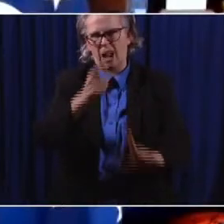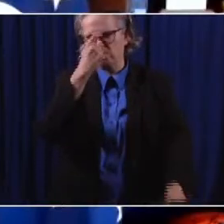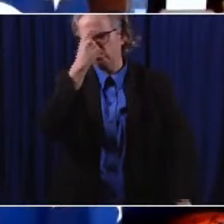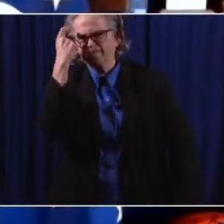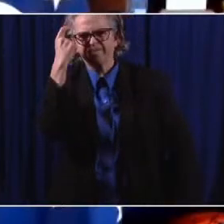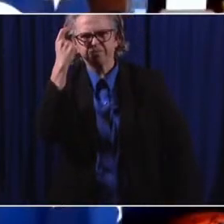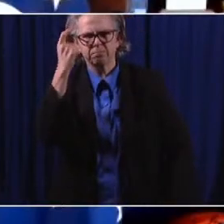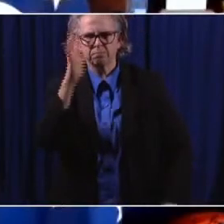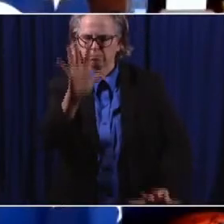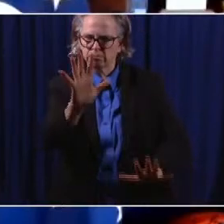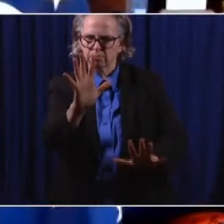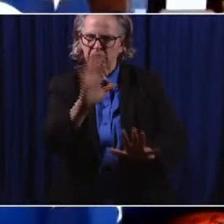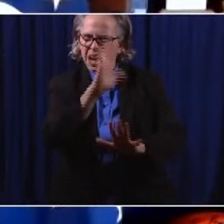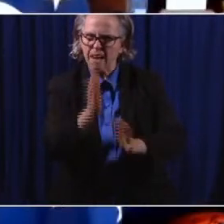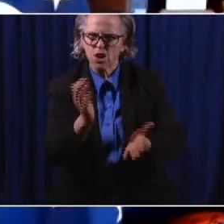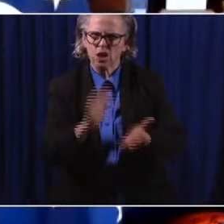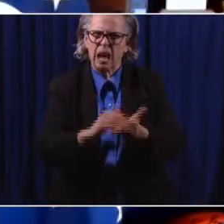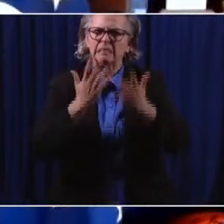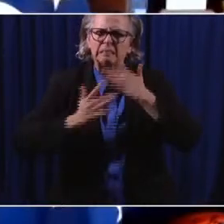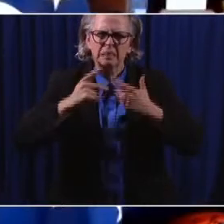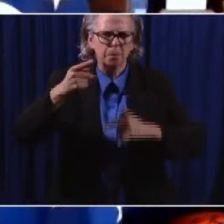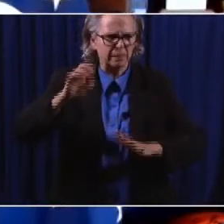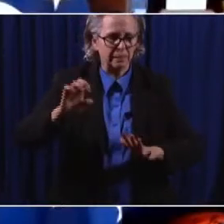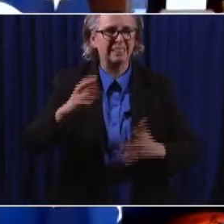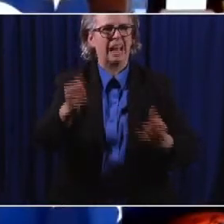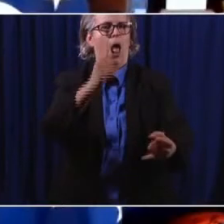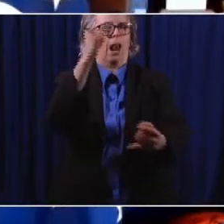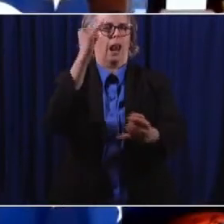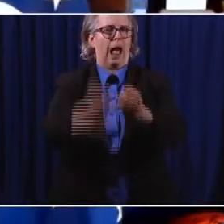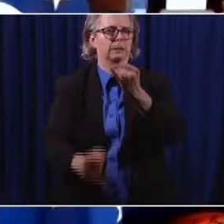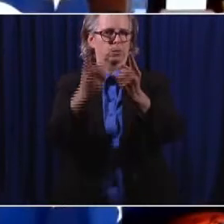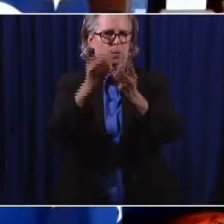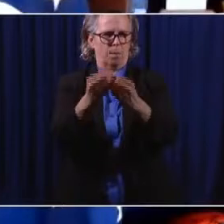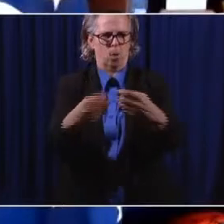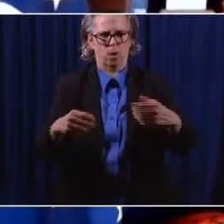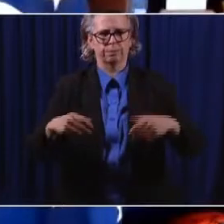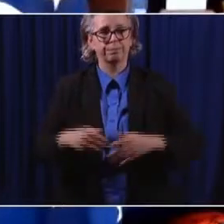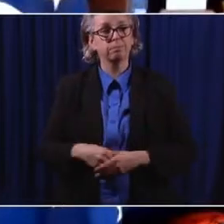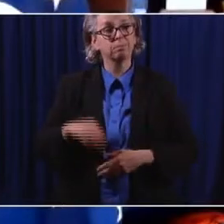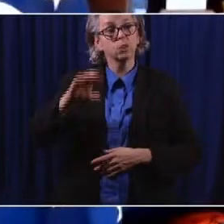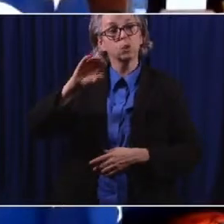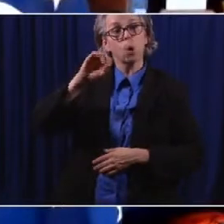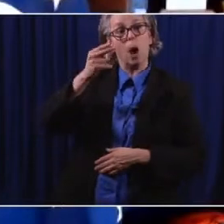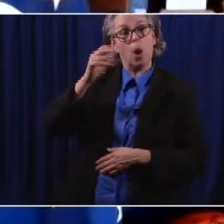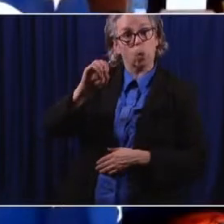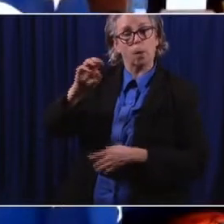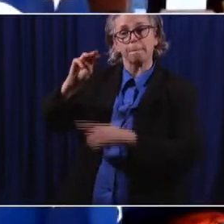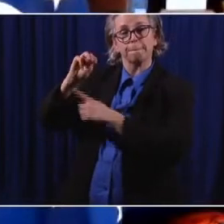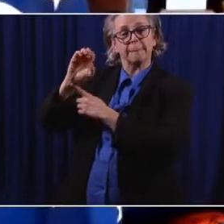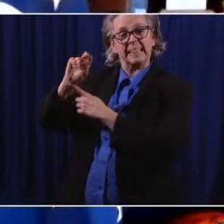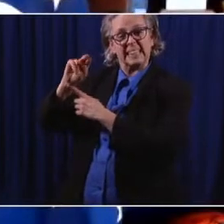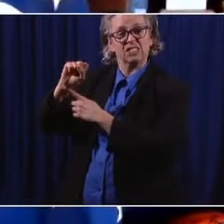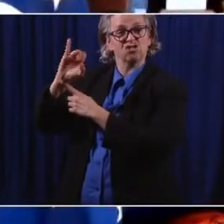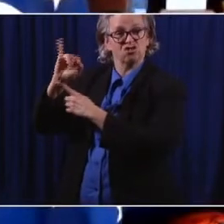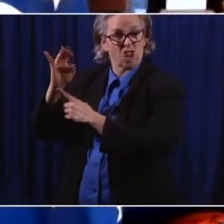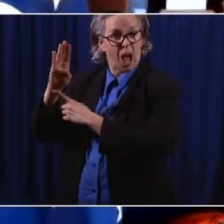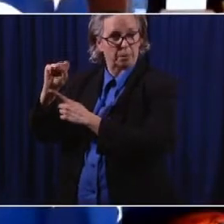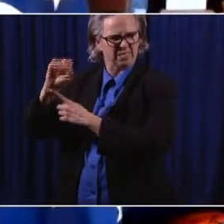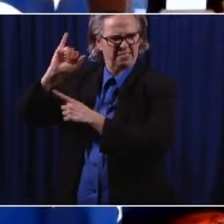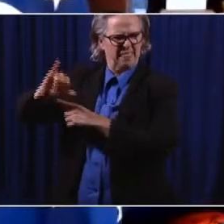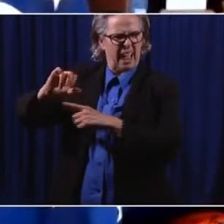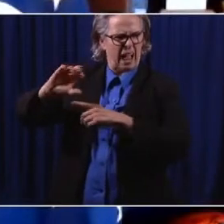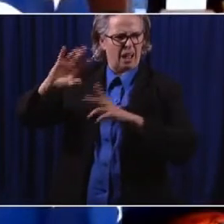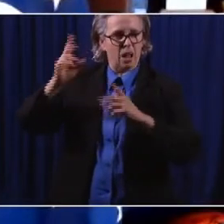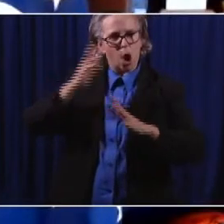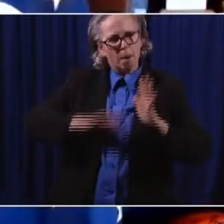Governor, let me add that on Ohio Means Jobs website, there are 165,000 jobs currently